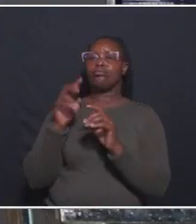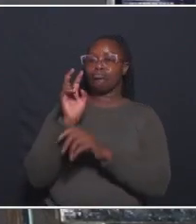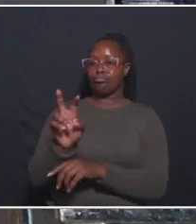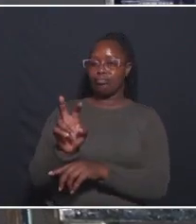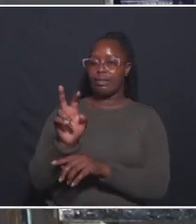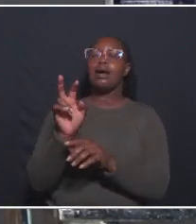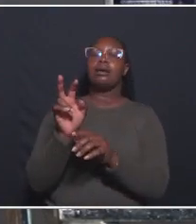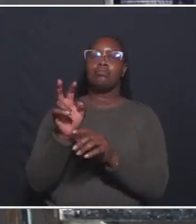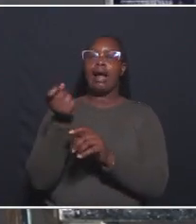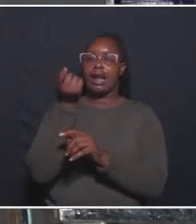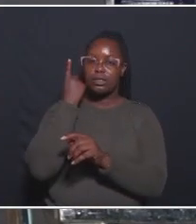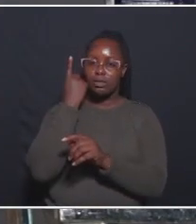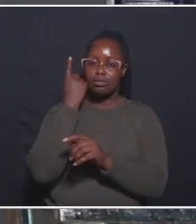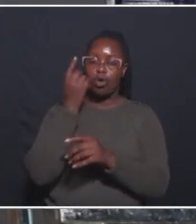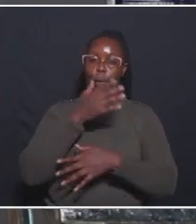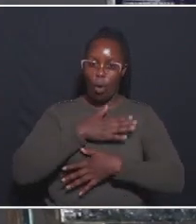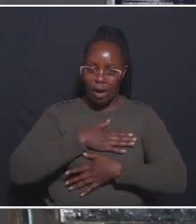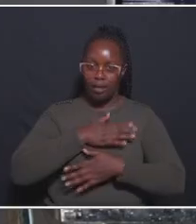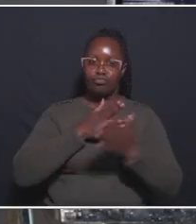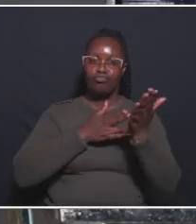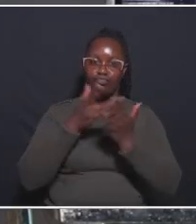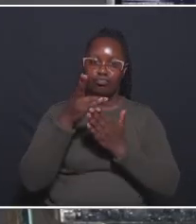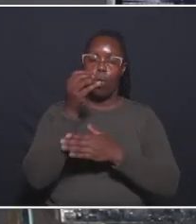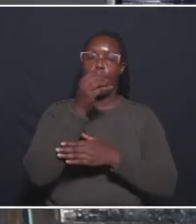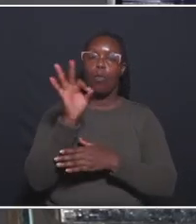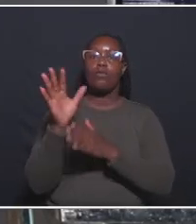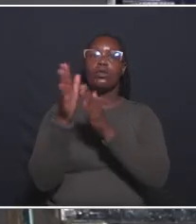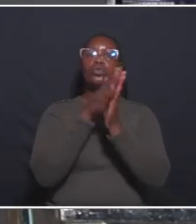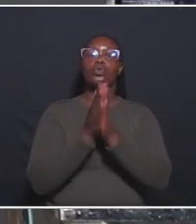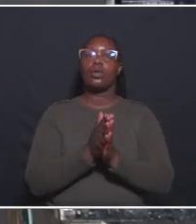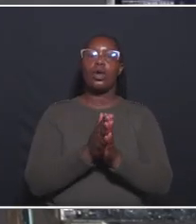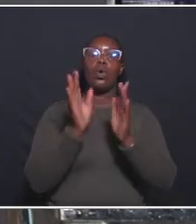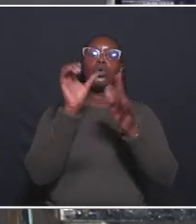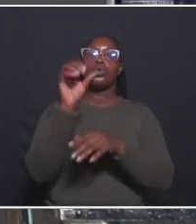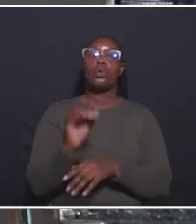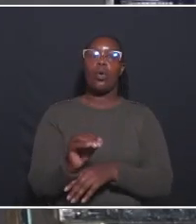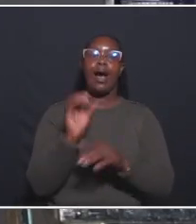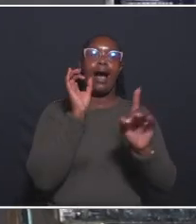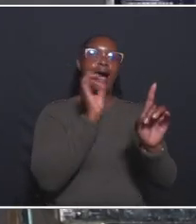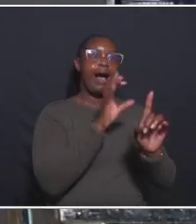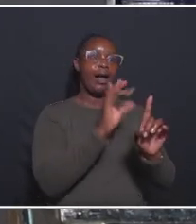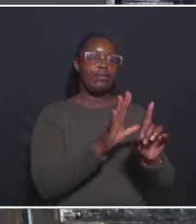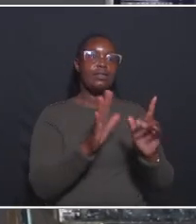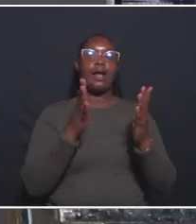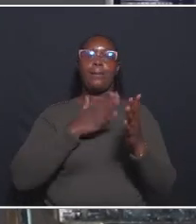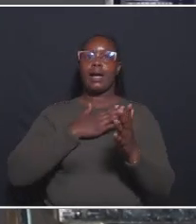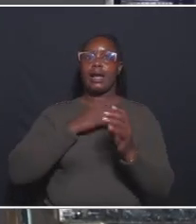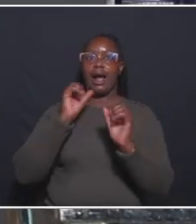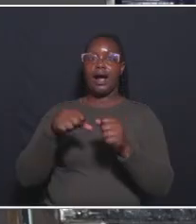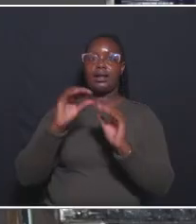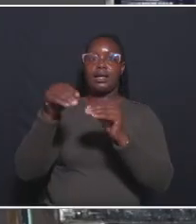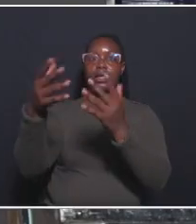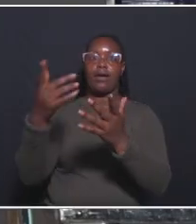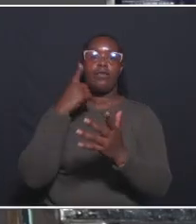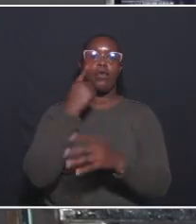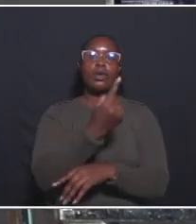the story, you know. So my biggest advice or takeaway for each